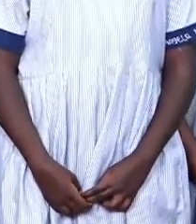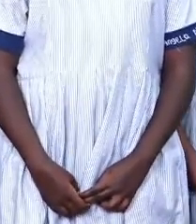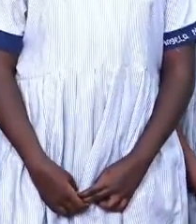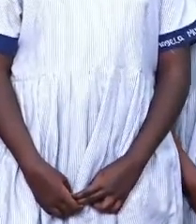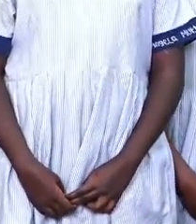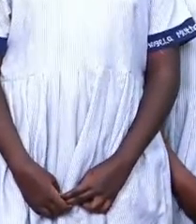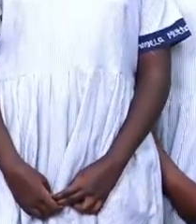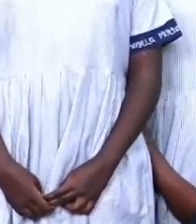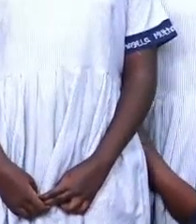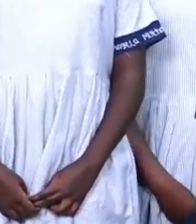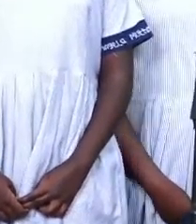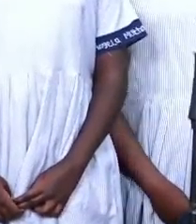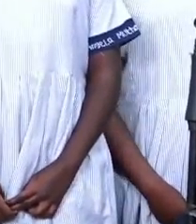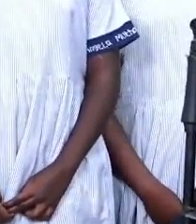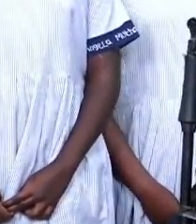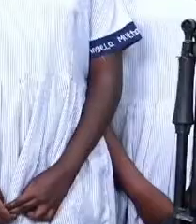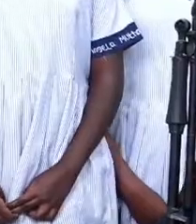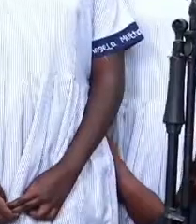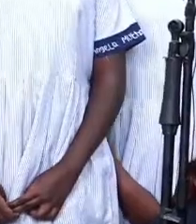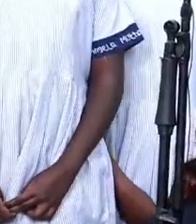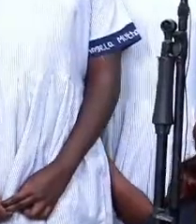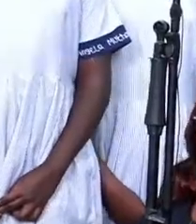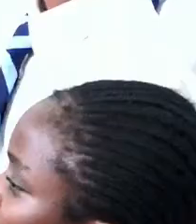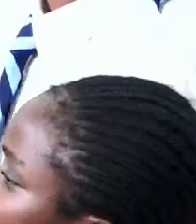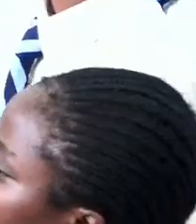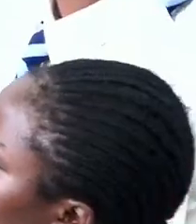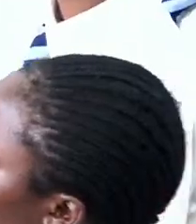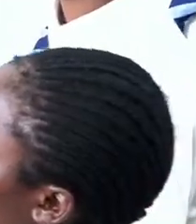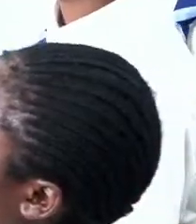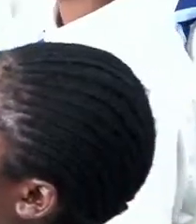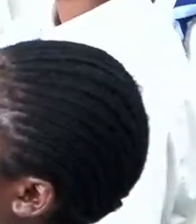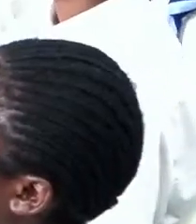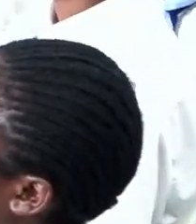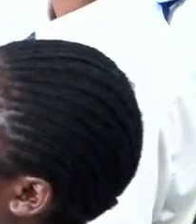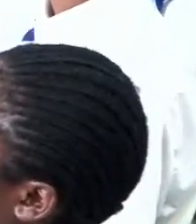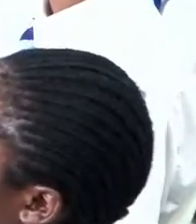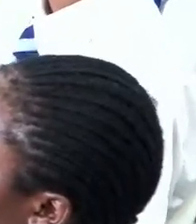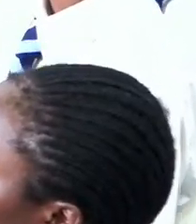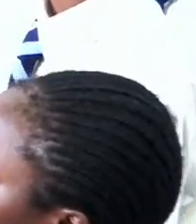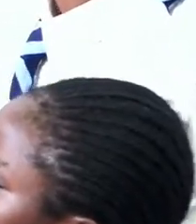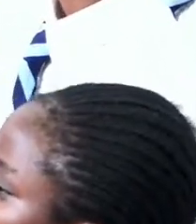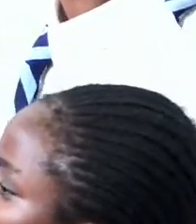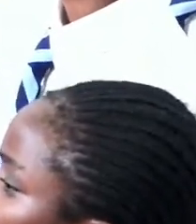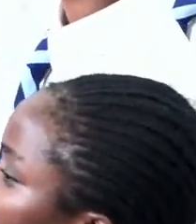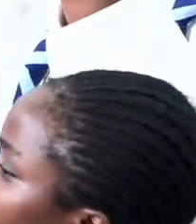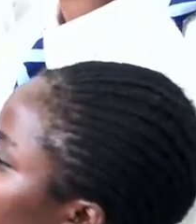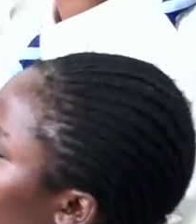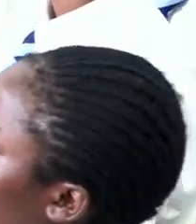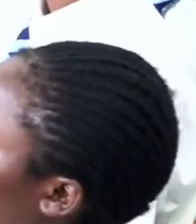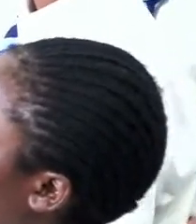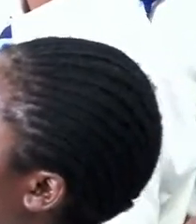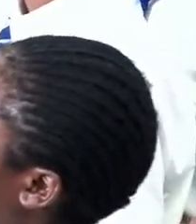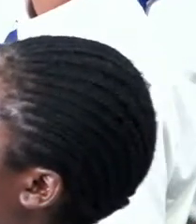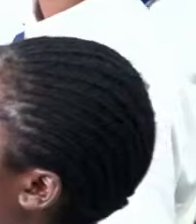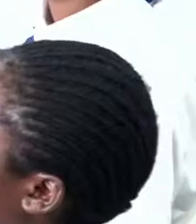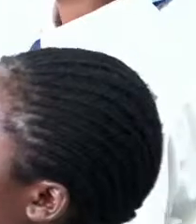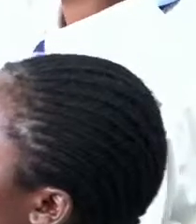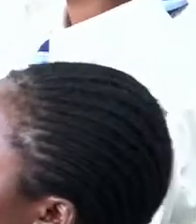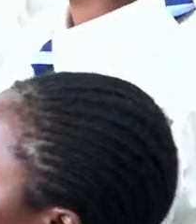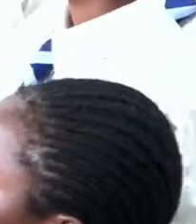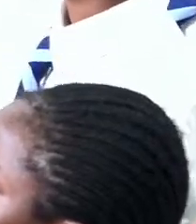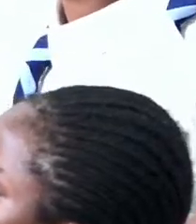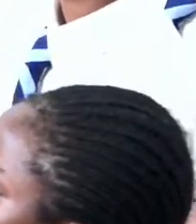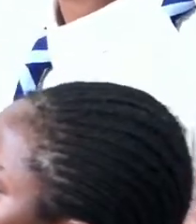God will work it out. One thing I know, one thing I